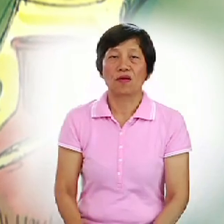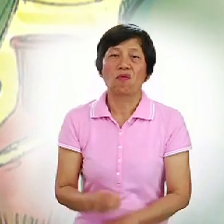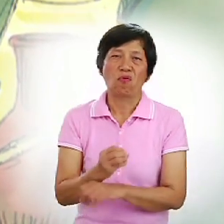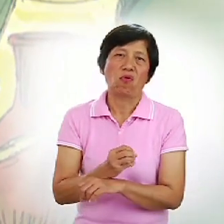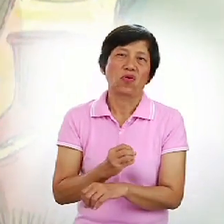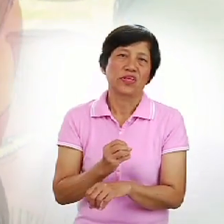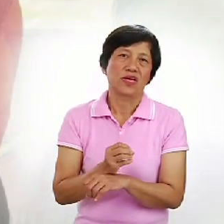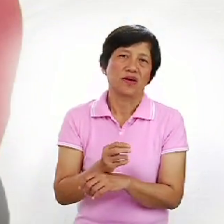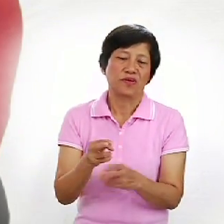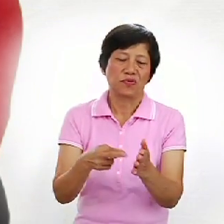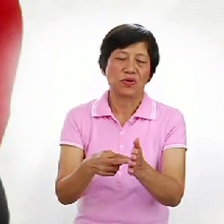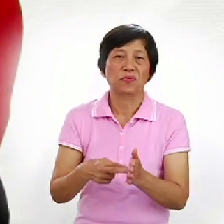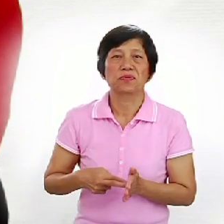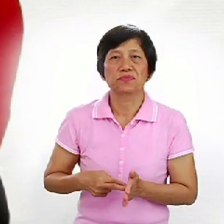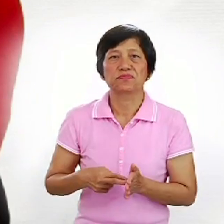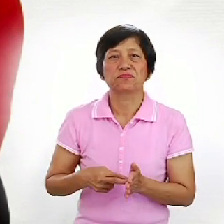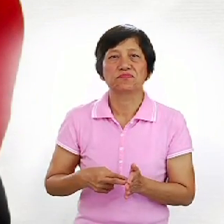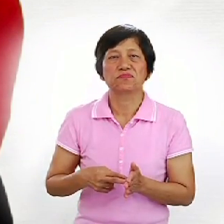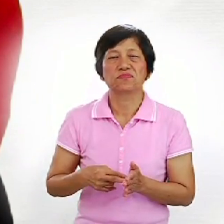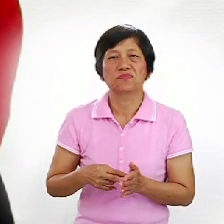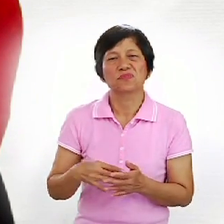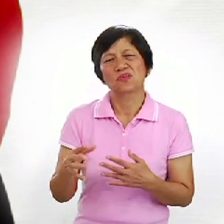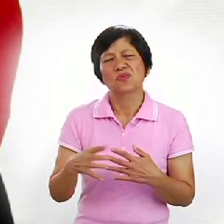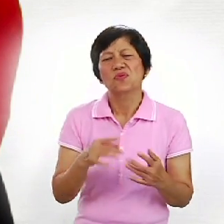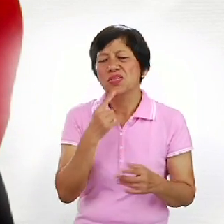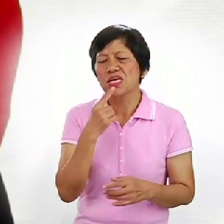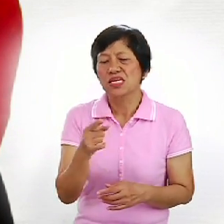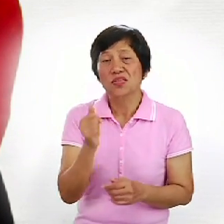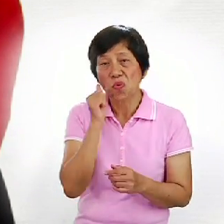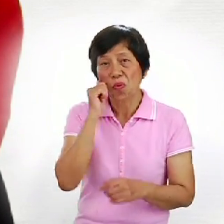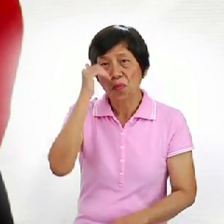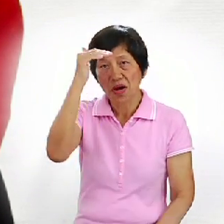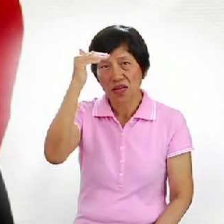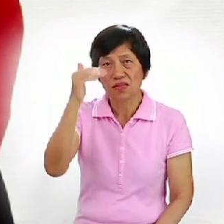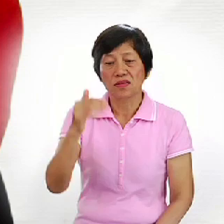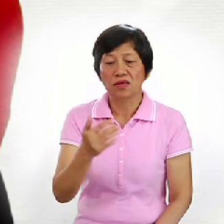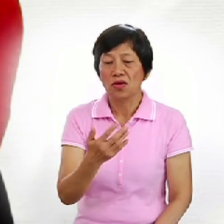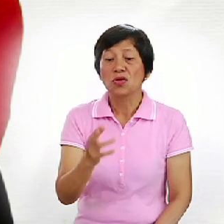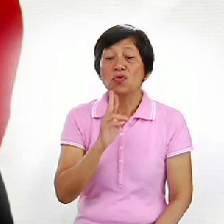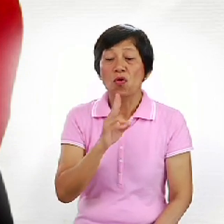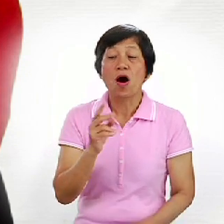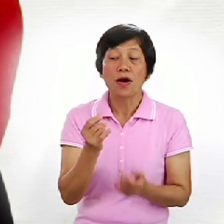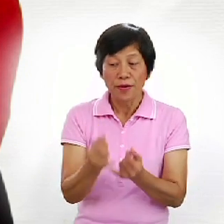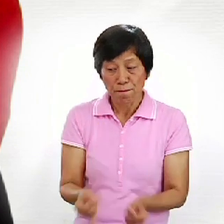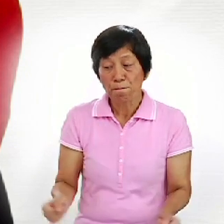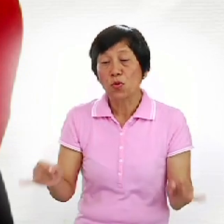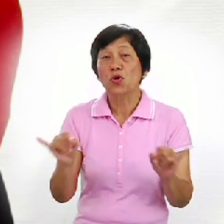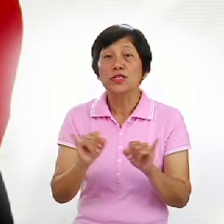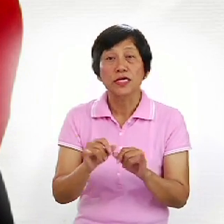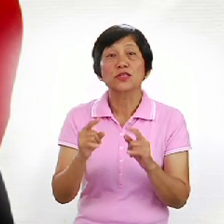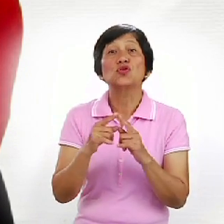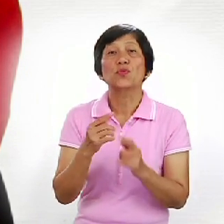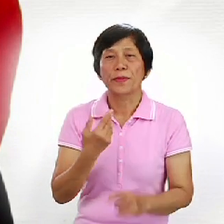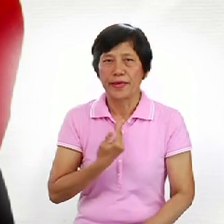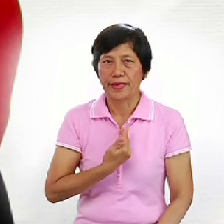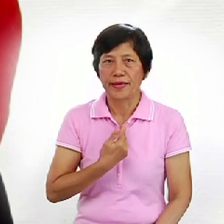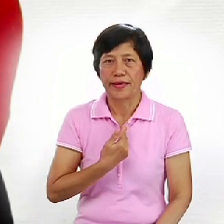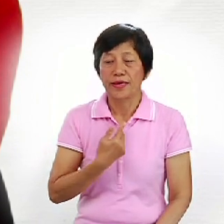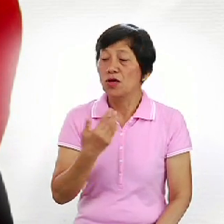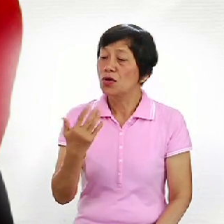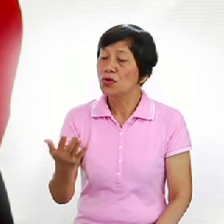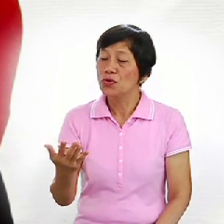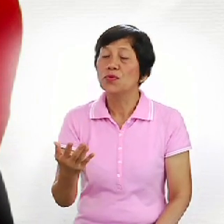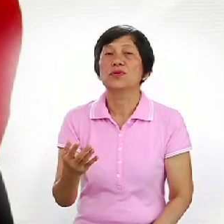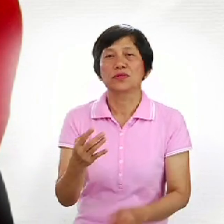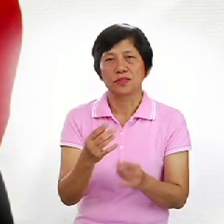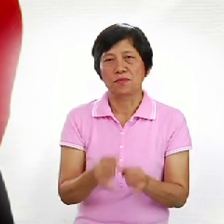ordinary request, but as though telling the woman, you are important to me. You matter to